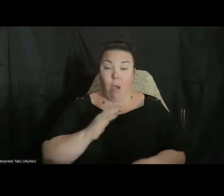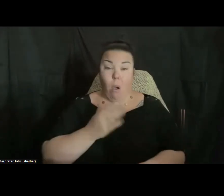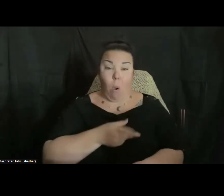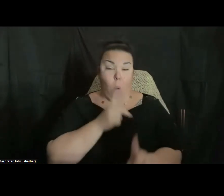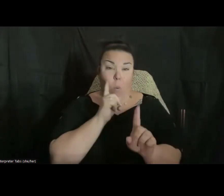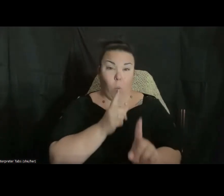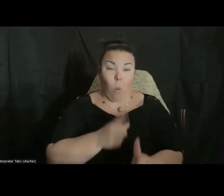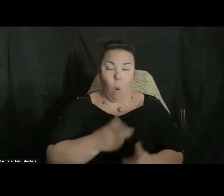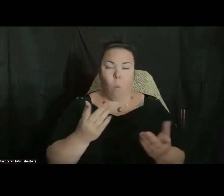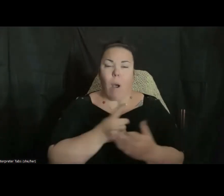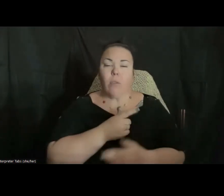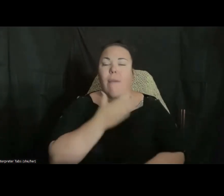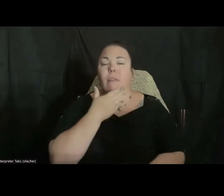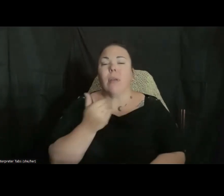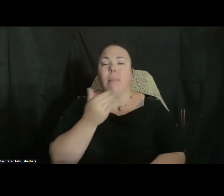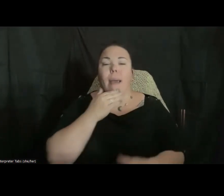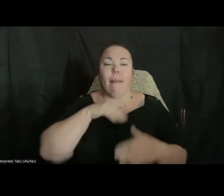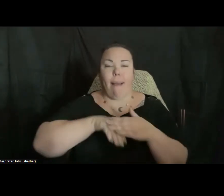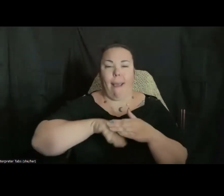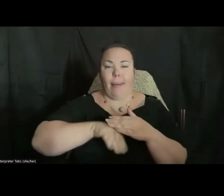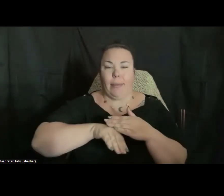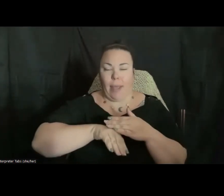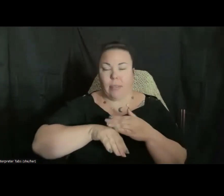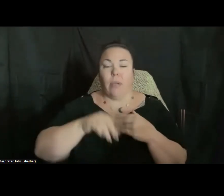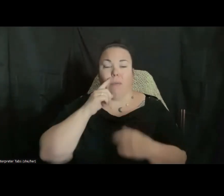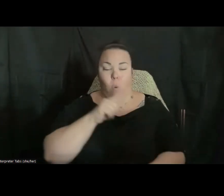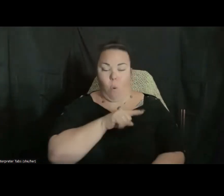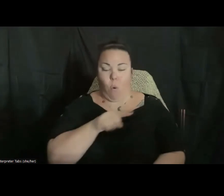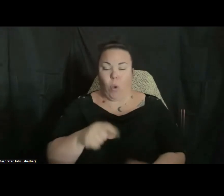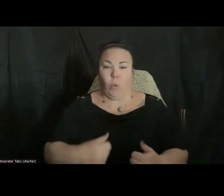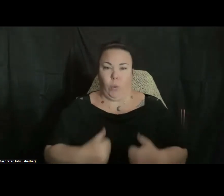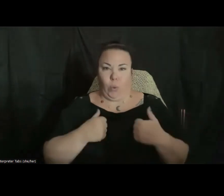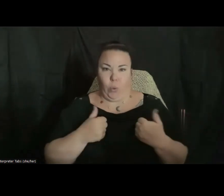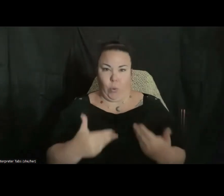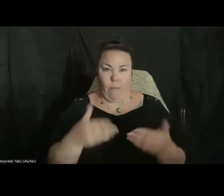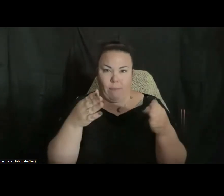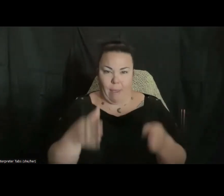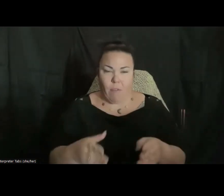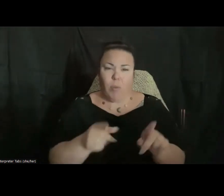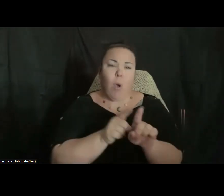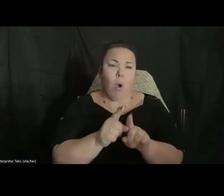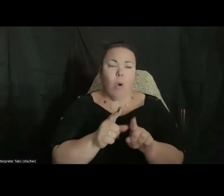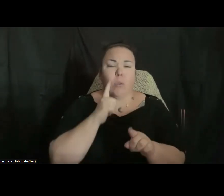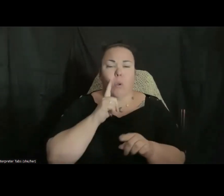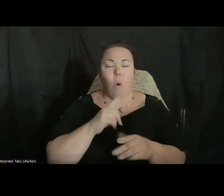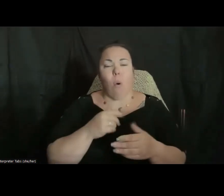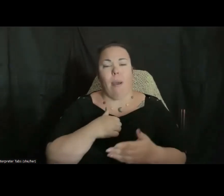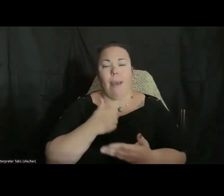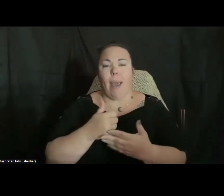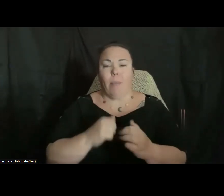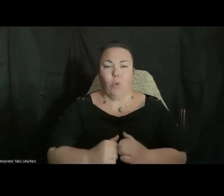provide better access to care for survivors of domestic violence and create a sustainable model of